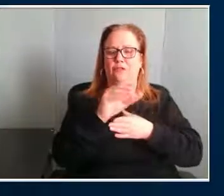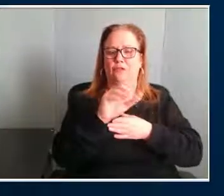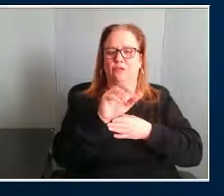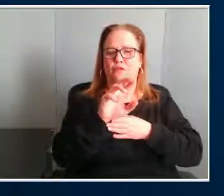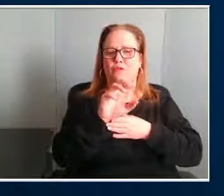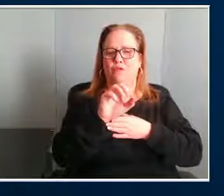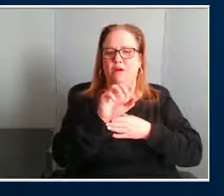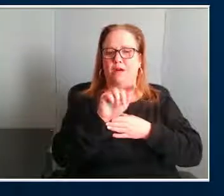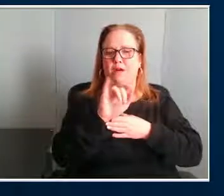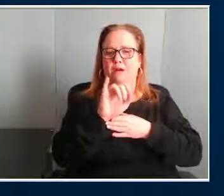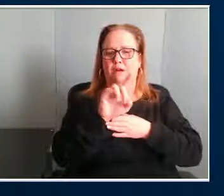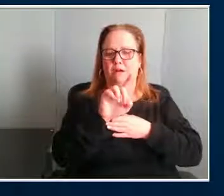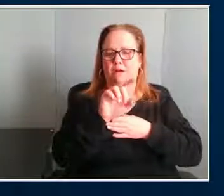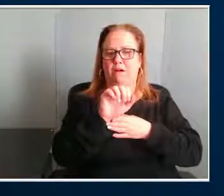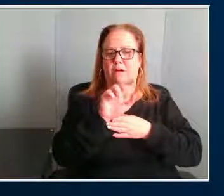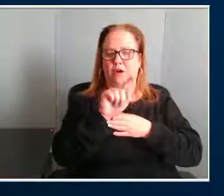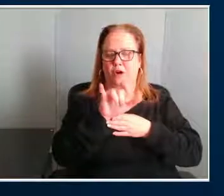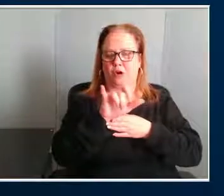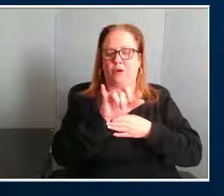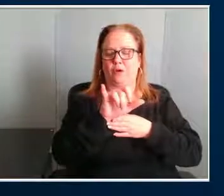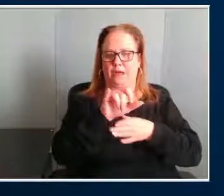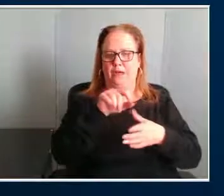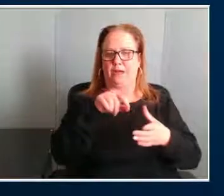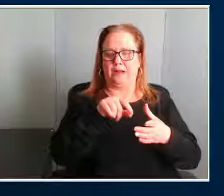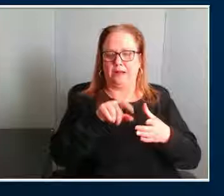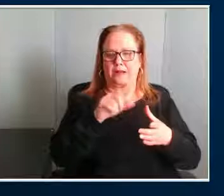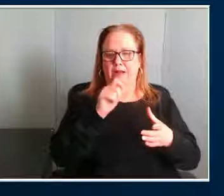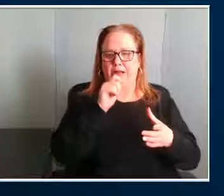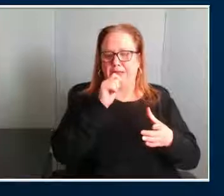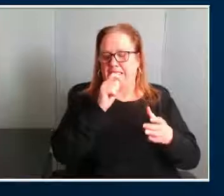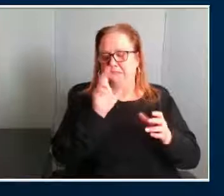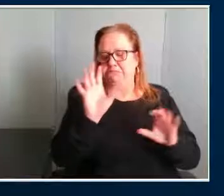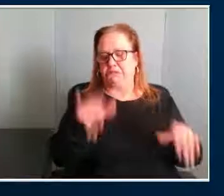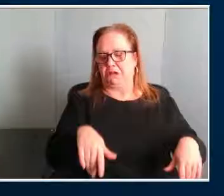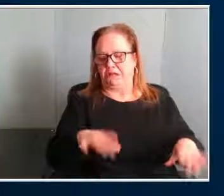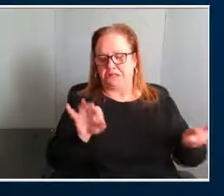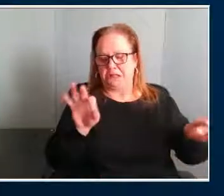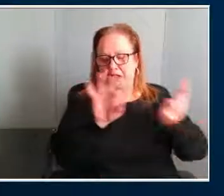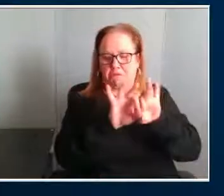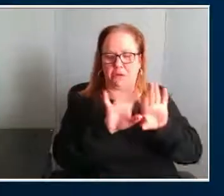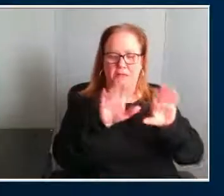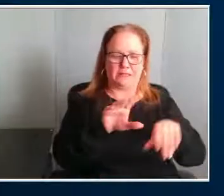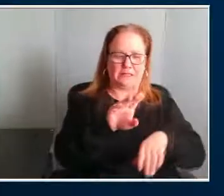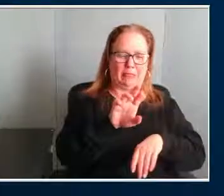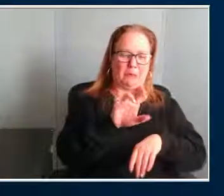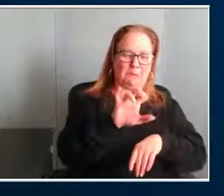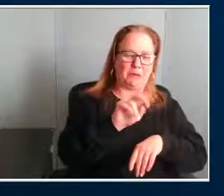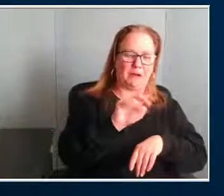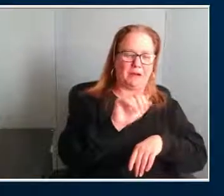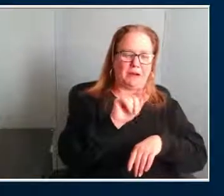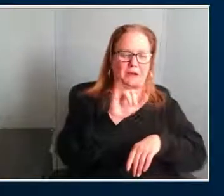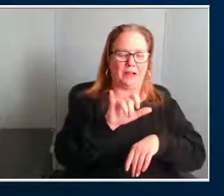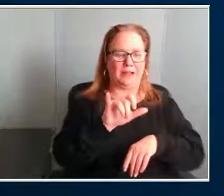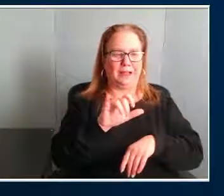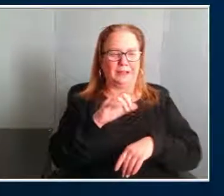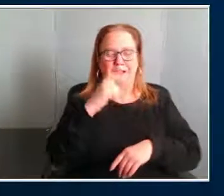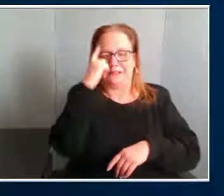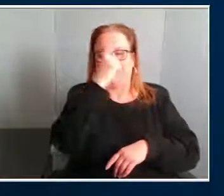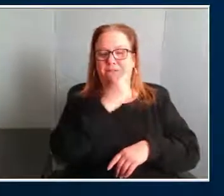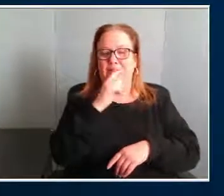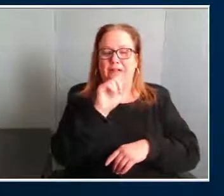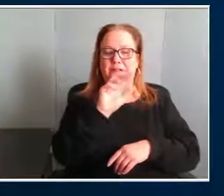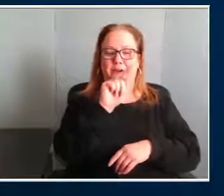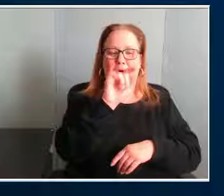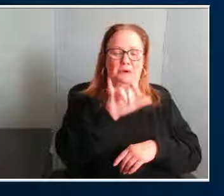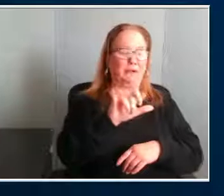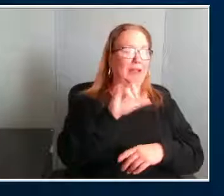supplies the face, the scalp. Now you look like that's just not as important. Man. That's not the brain artery. That's just the face artery. That's the brain artery